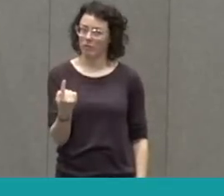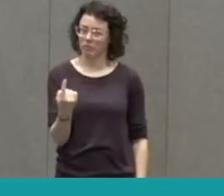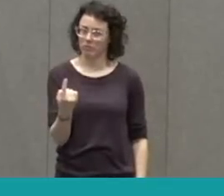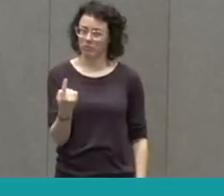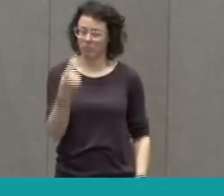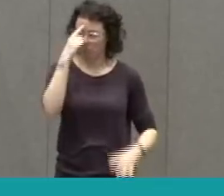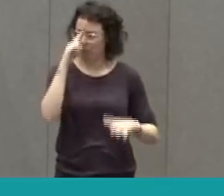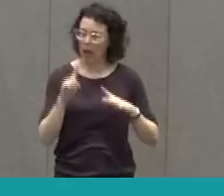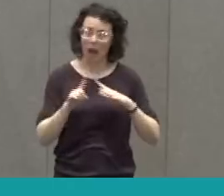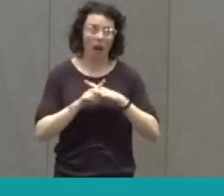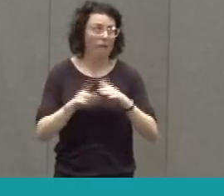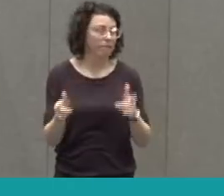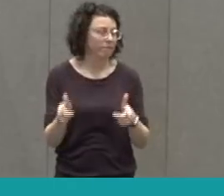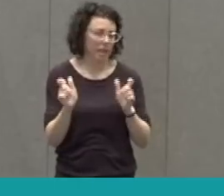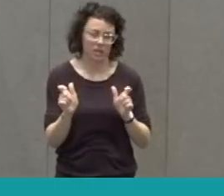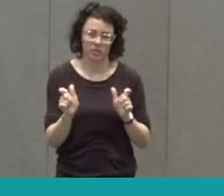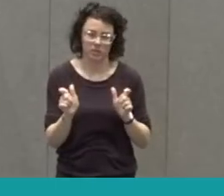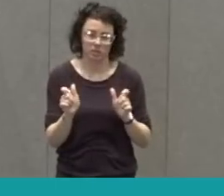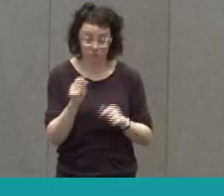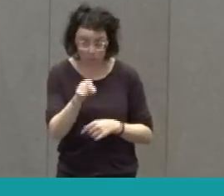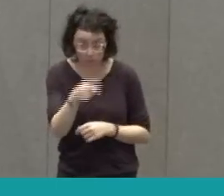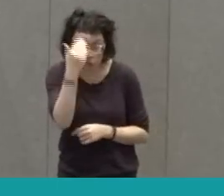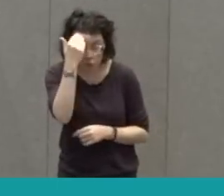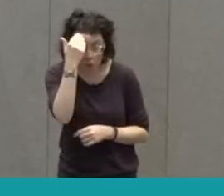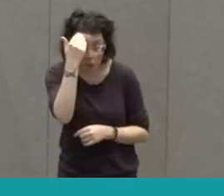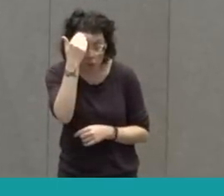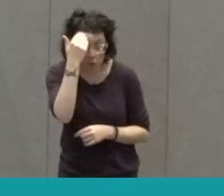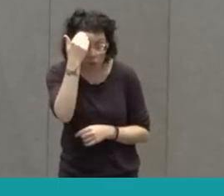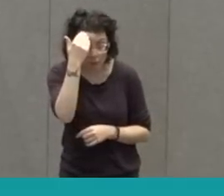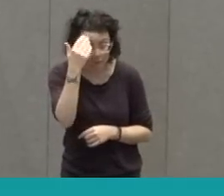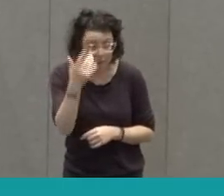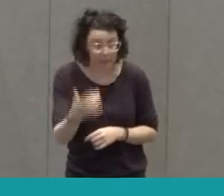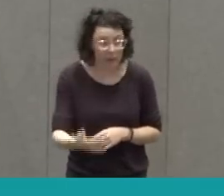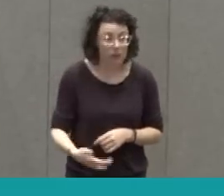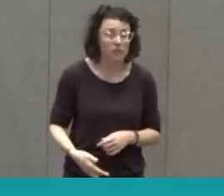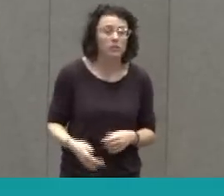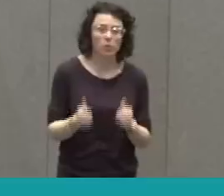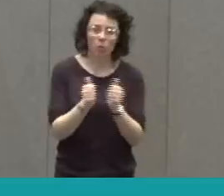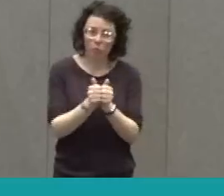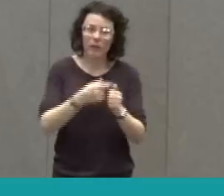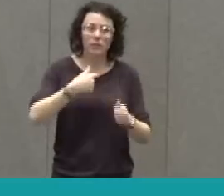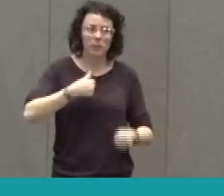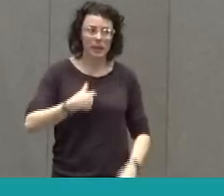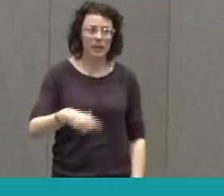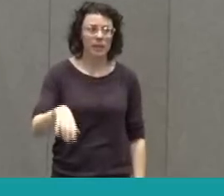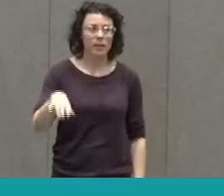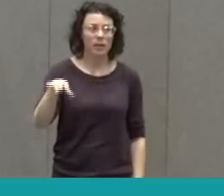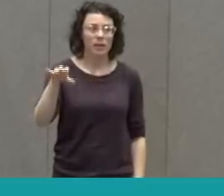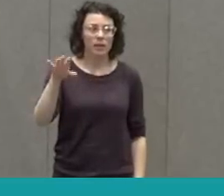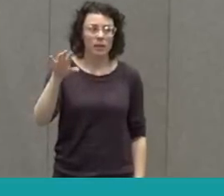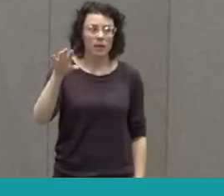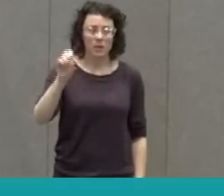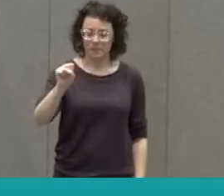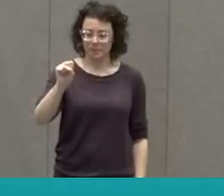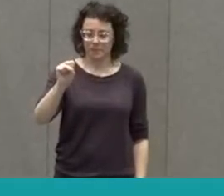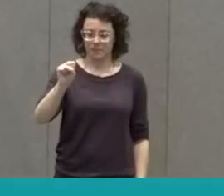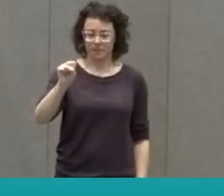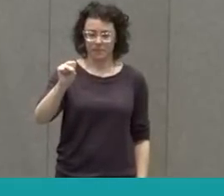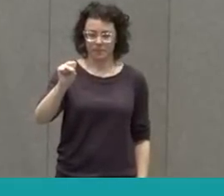away. So if you put out a fist, and you talk about your